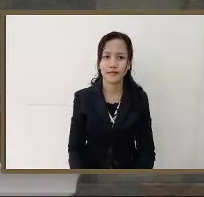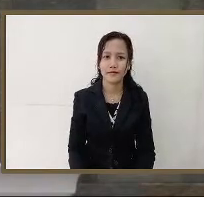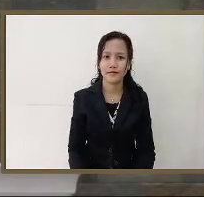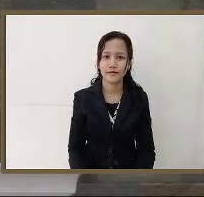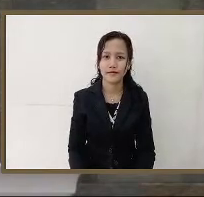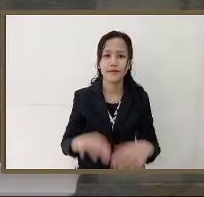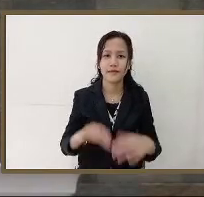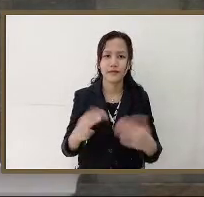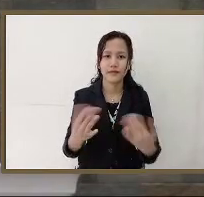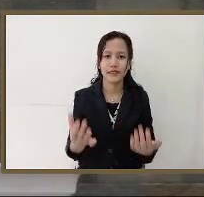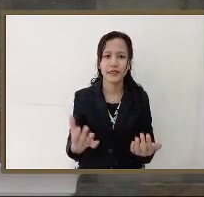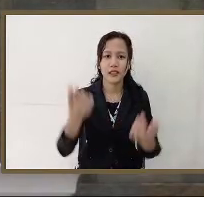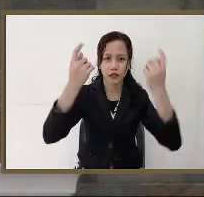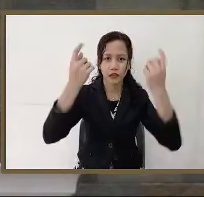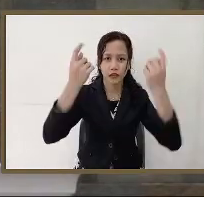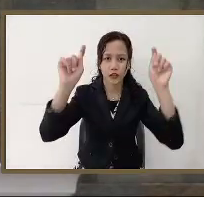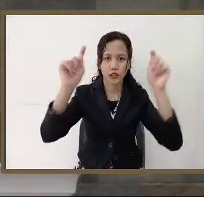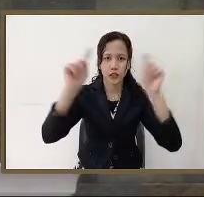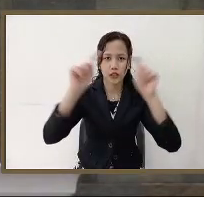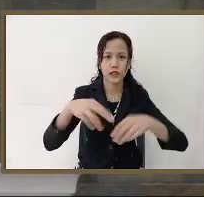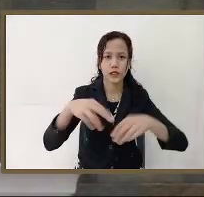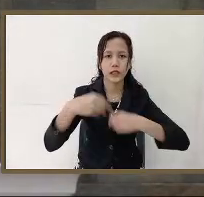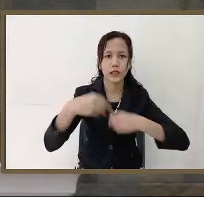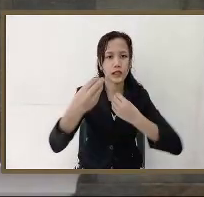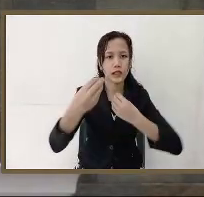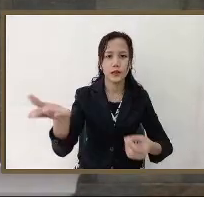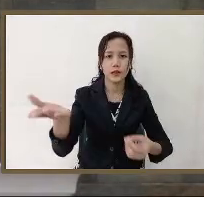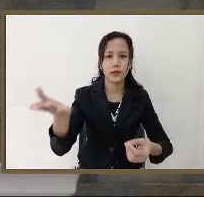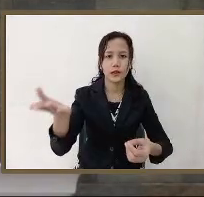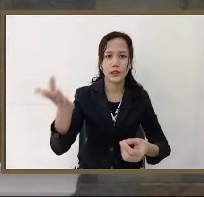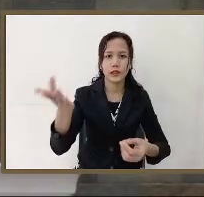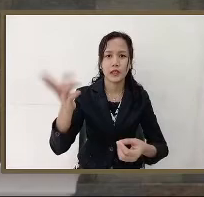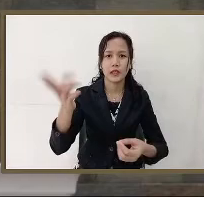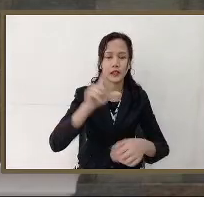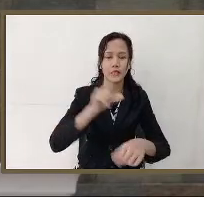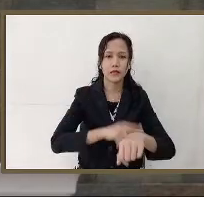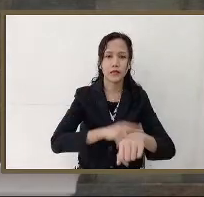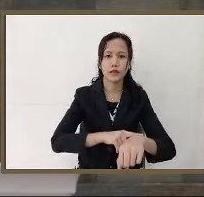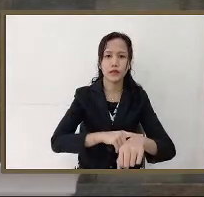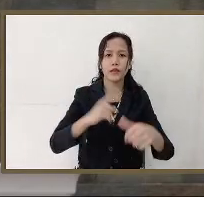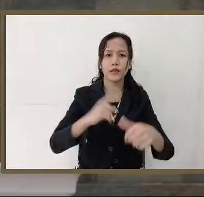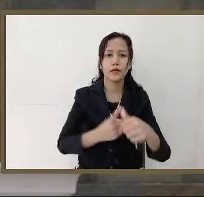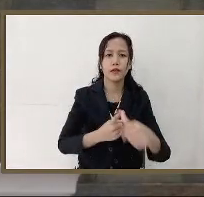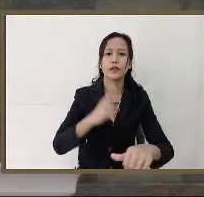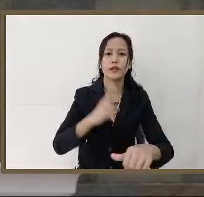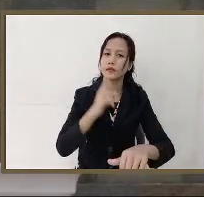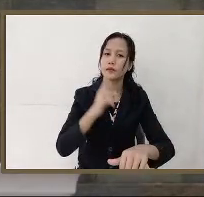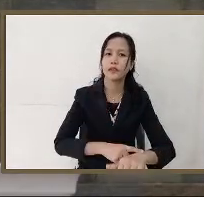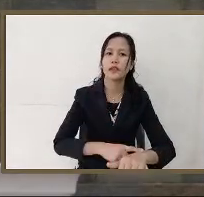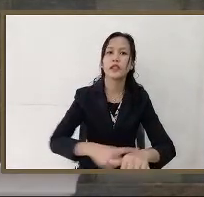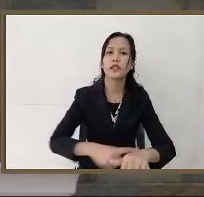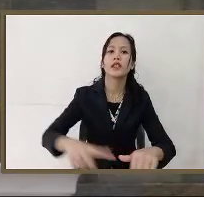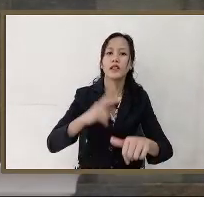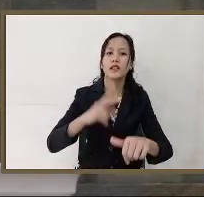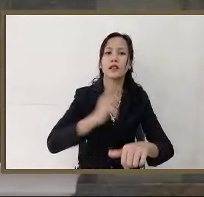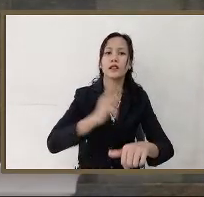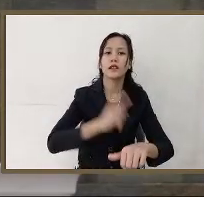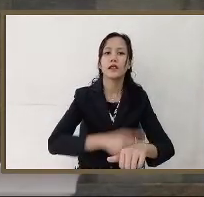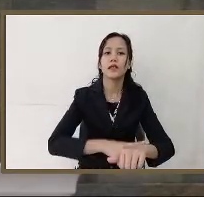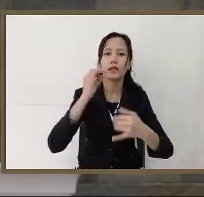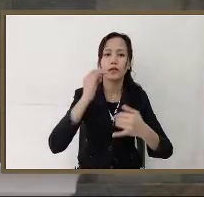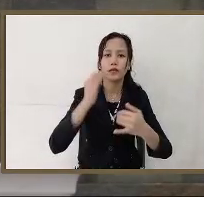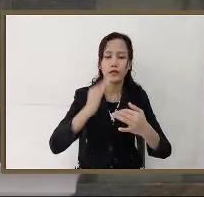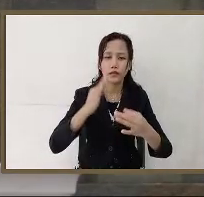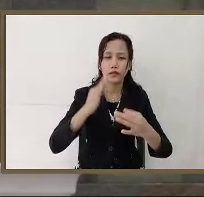those three periods. Nahati lang naman po yan sa actually first period, and then the middle period, and then the final period. So again,